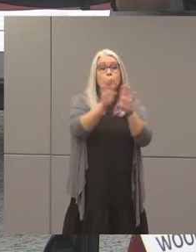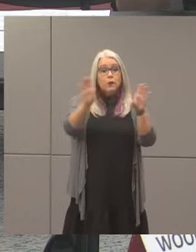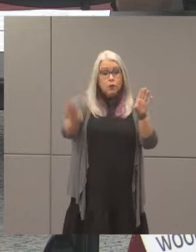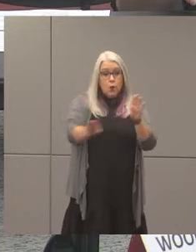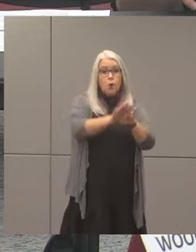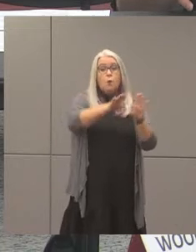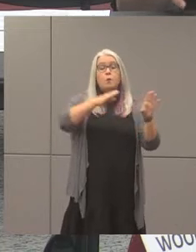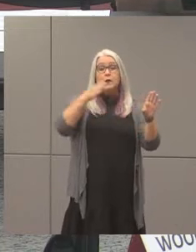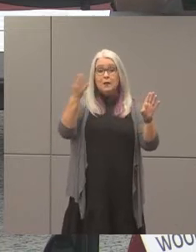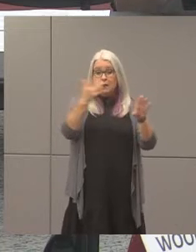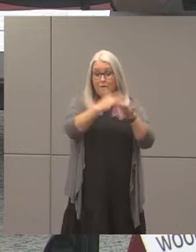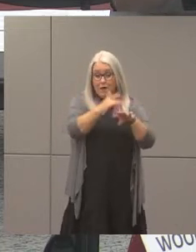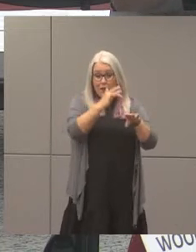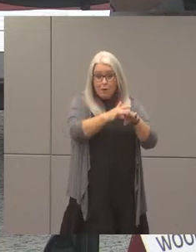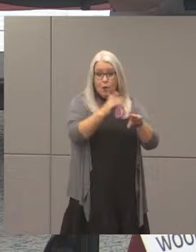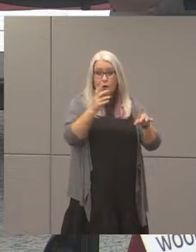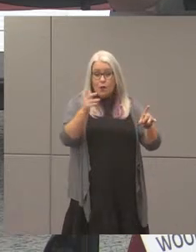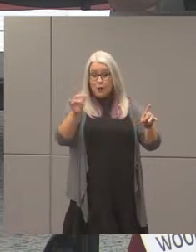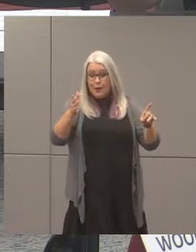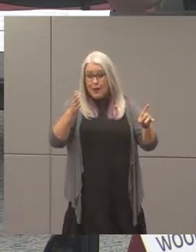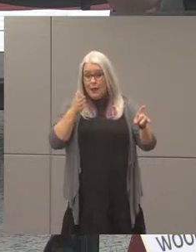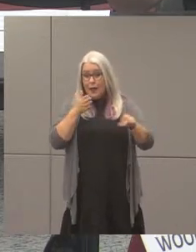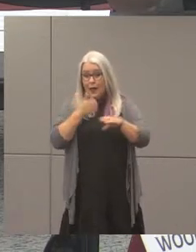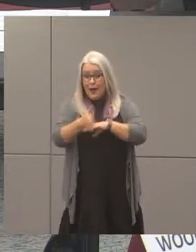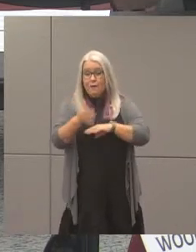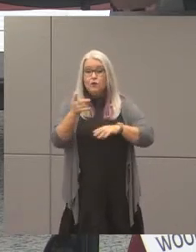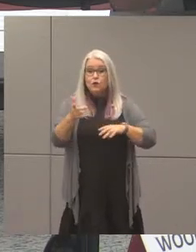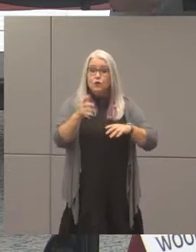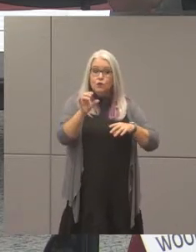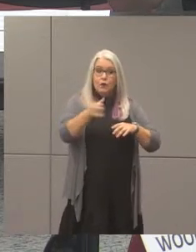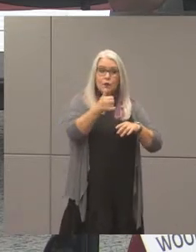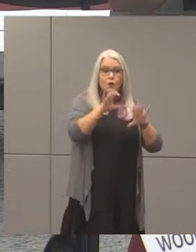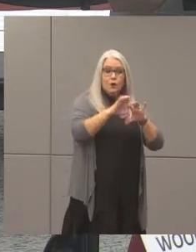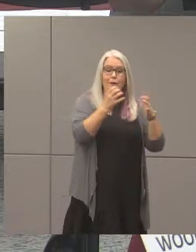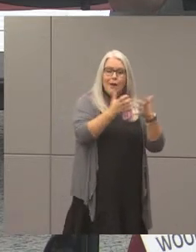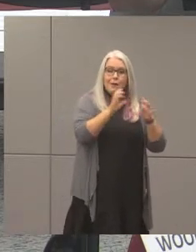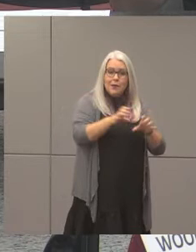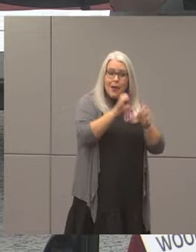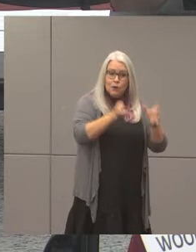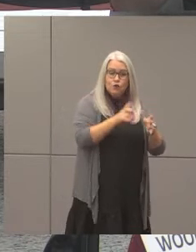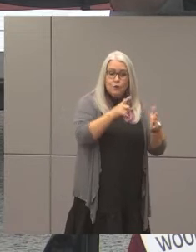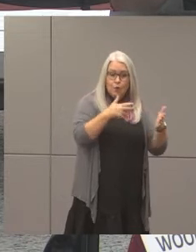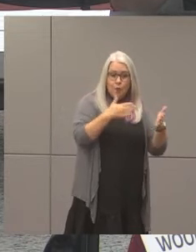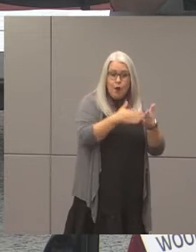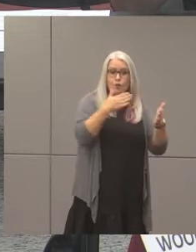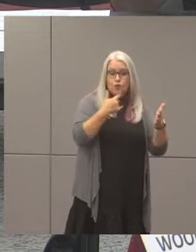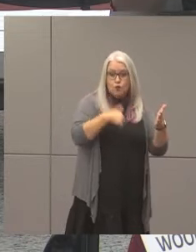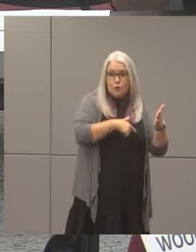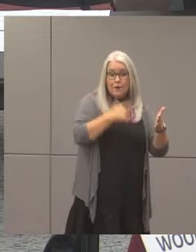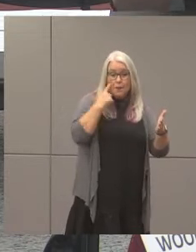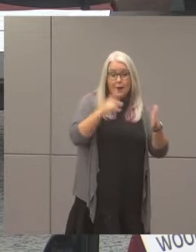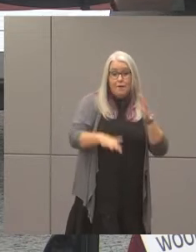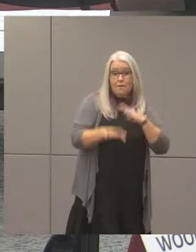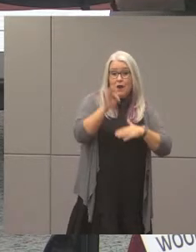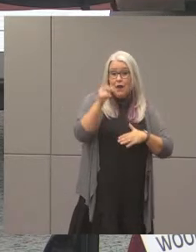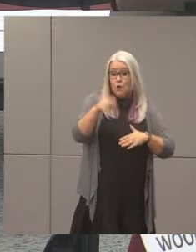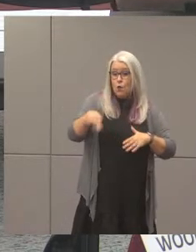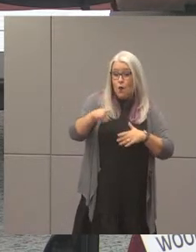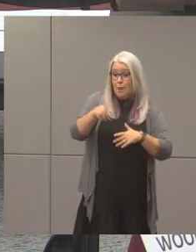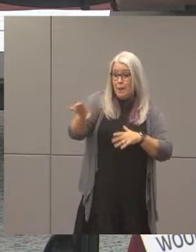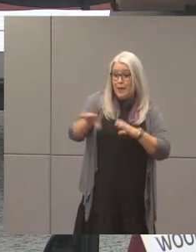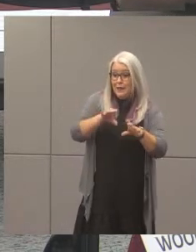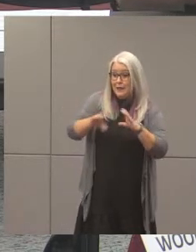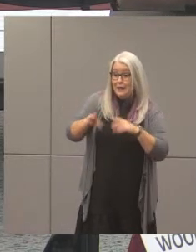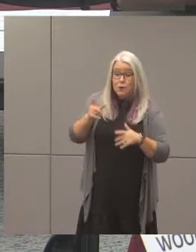this with others that if class action lawsuit, whatever, and basically finds that what they did actually